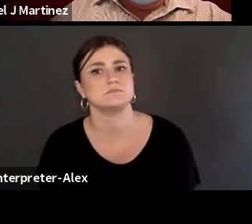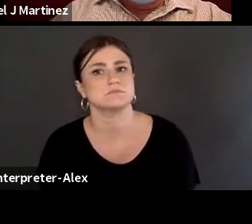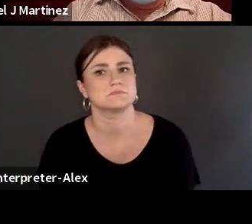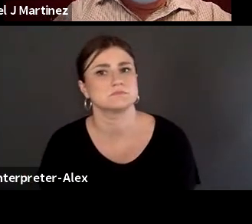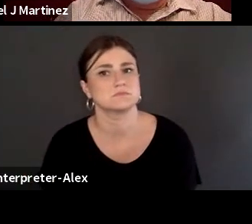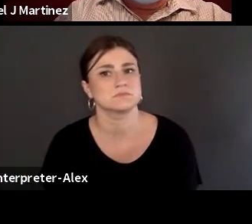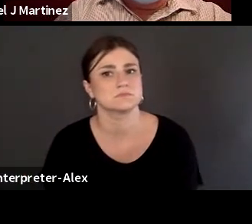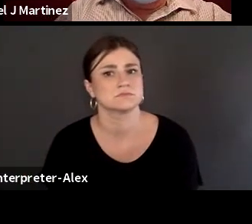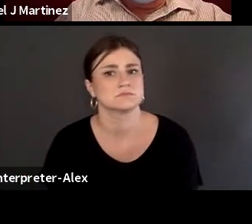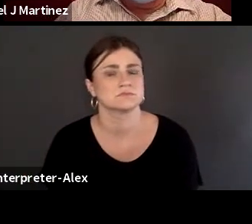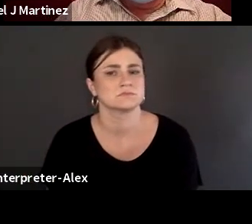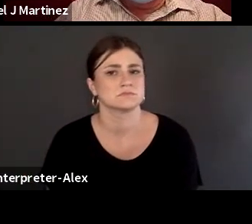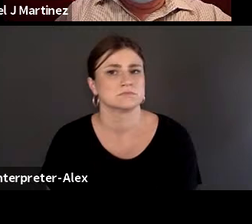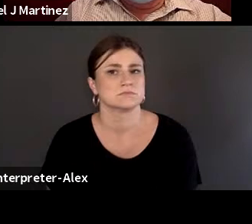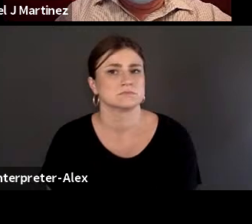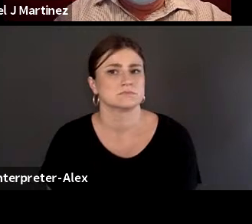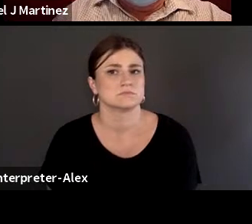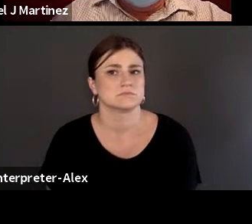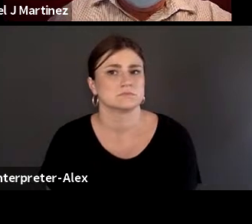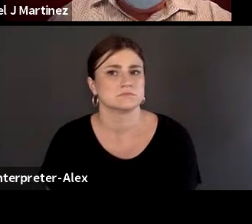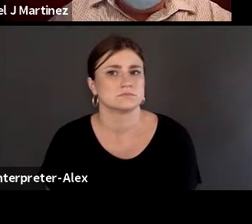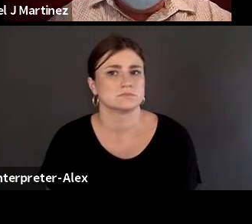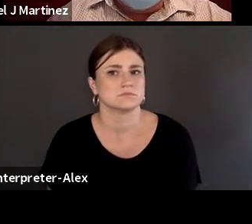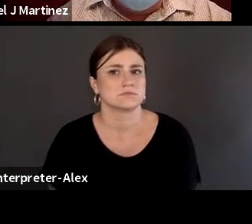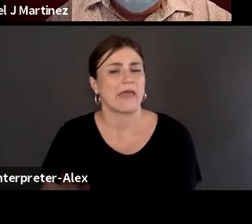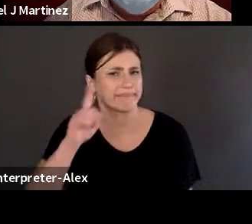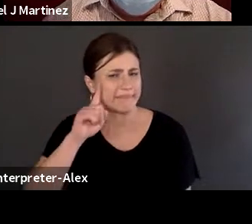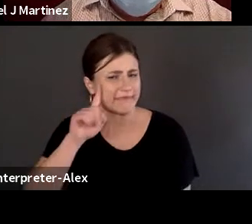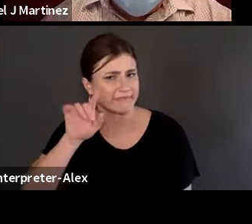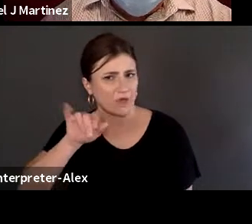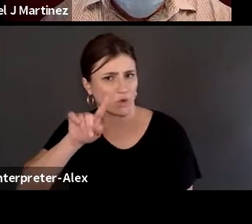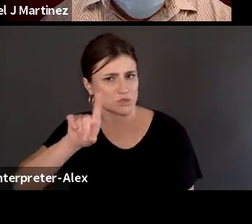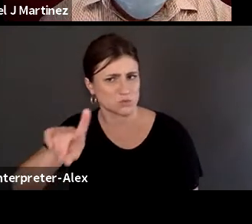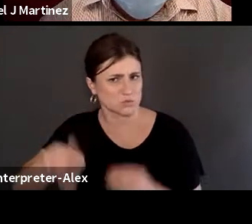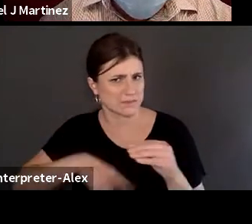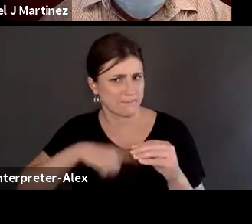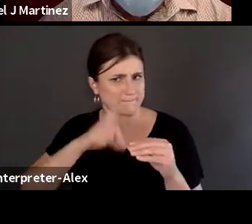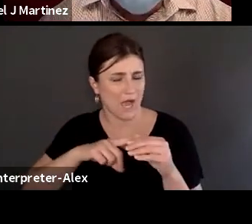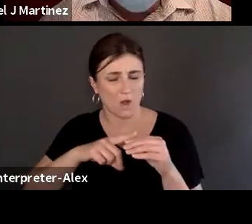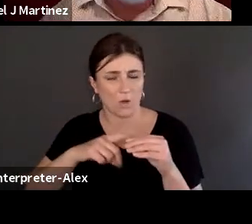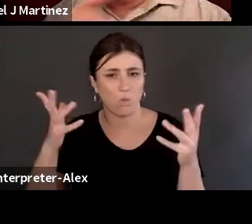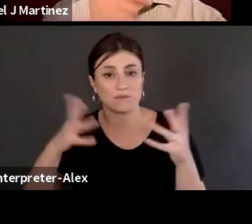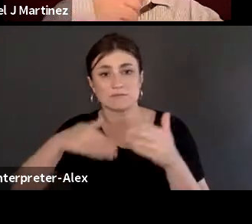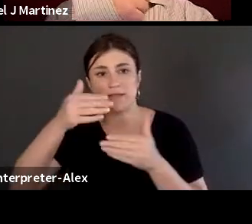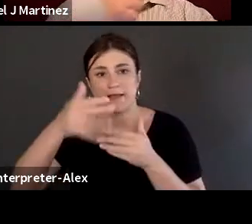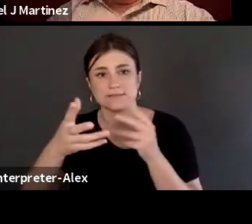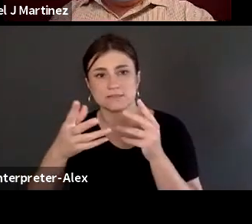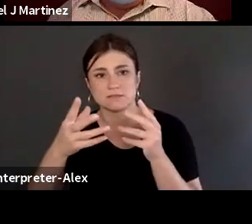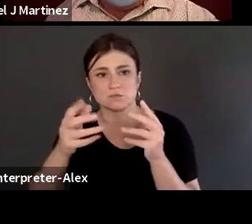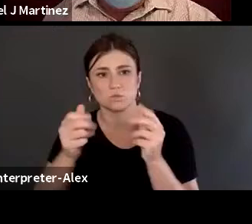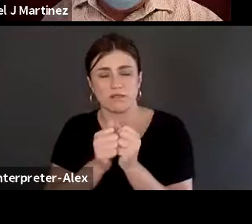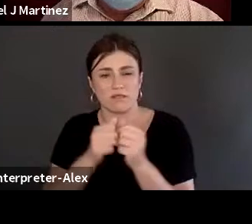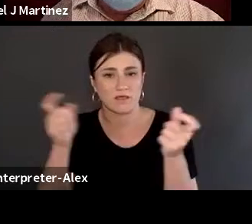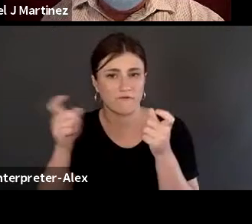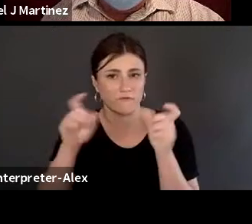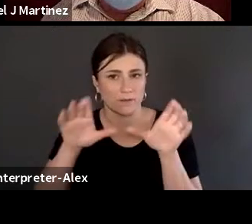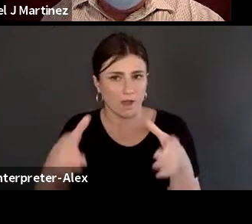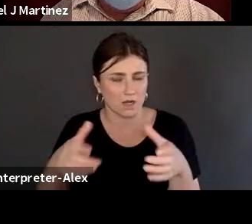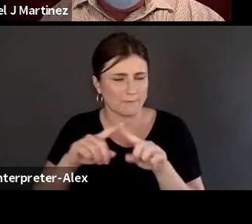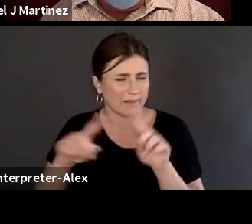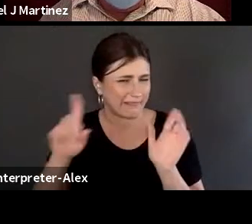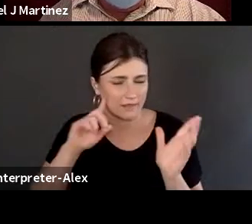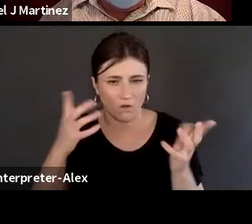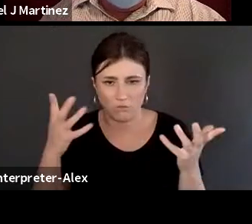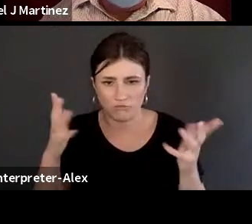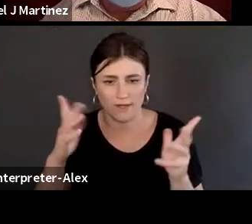of the governing body, and I believe that question's been answered. All right, very well. Any other, Councilor Ritchie? I just wanted to,